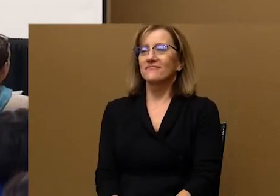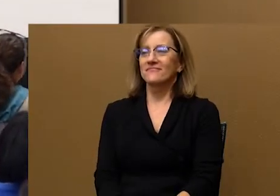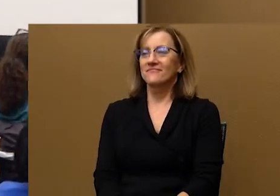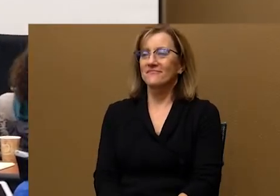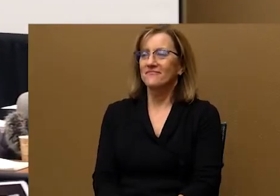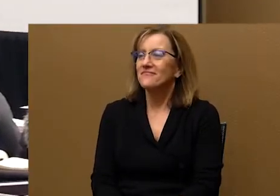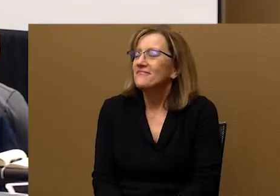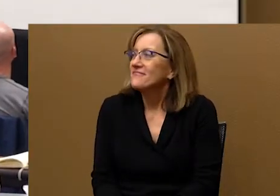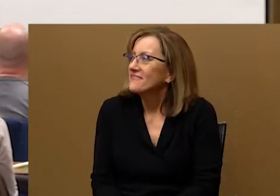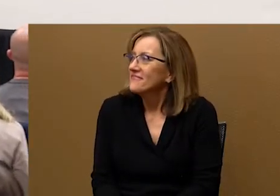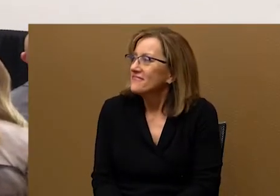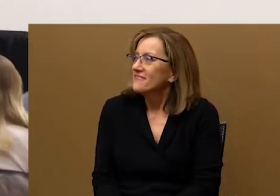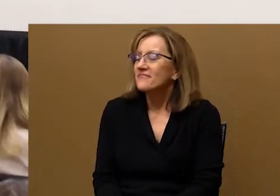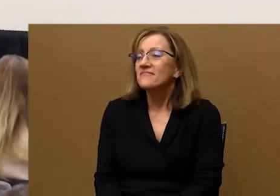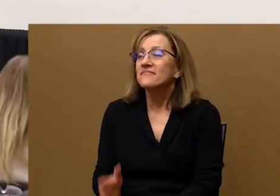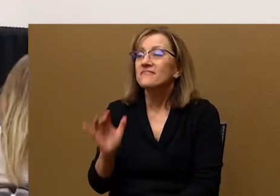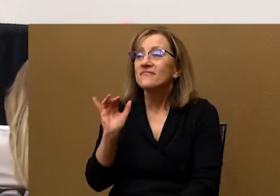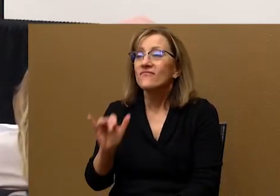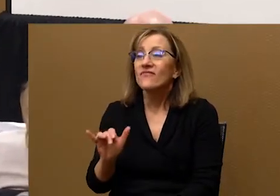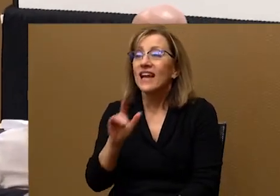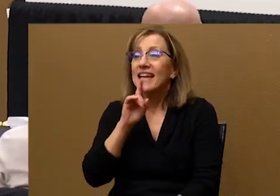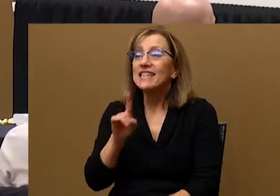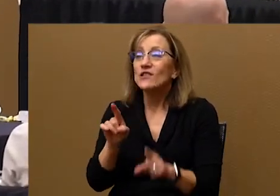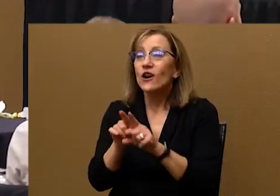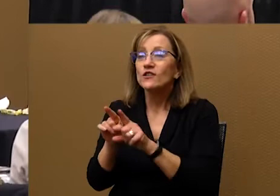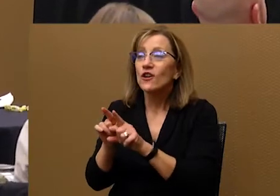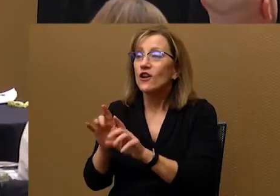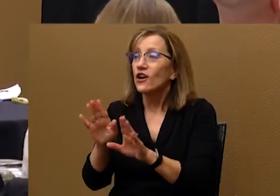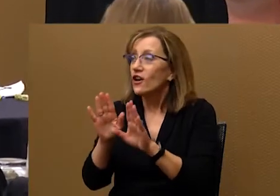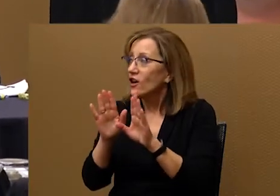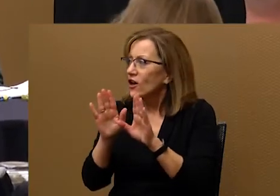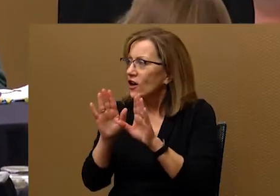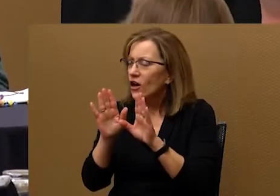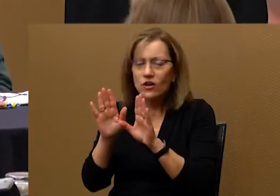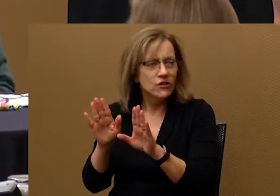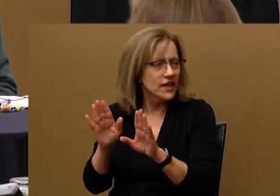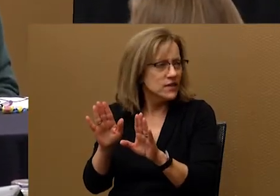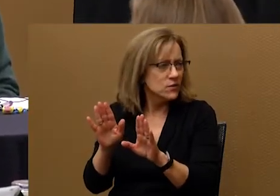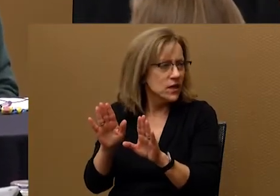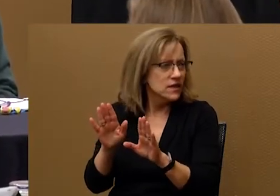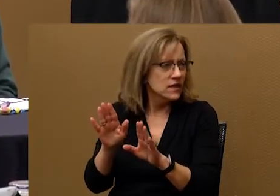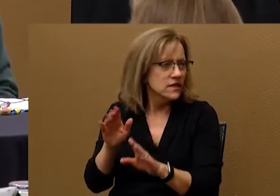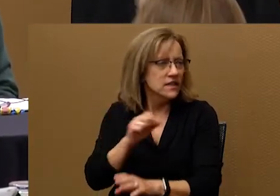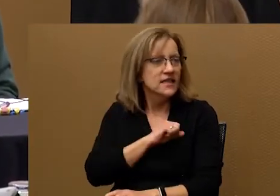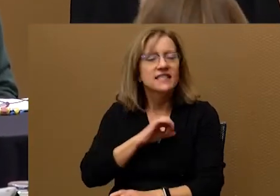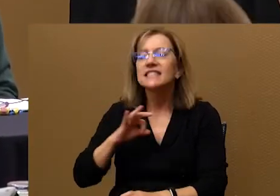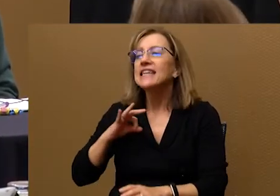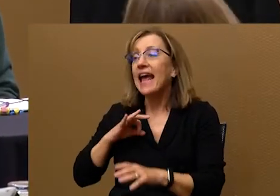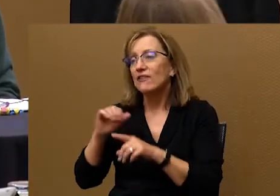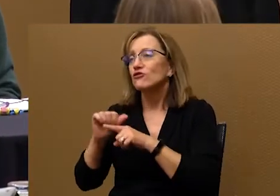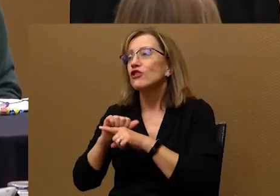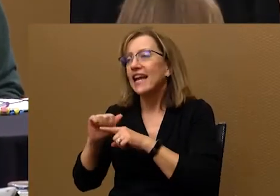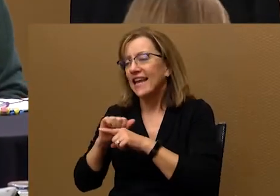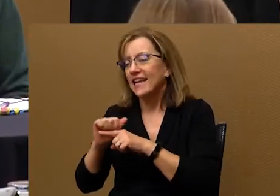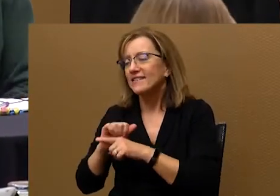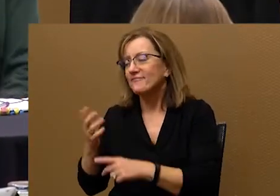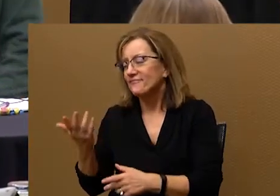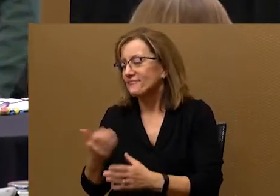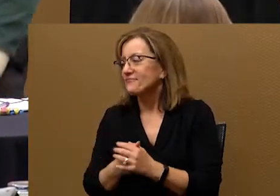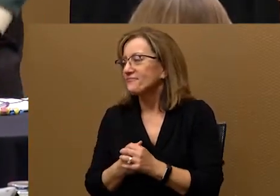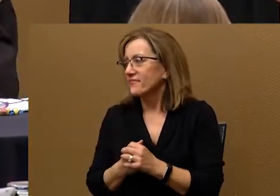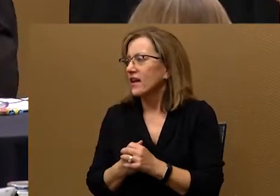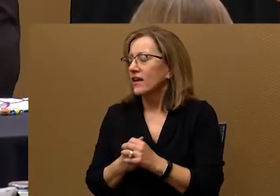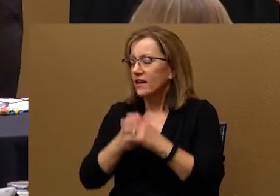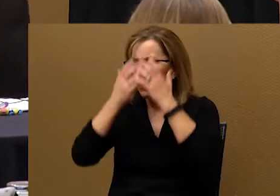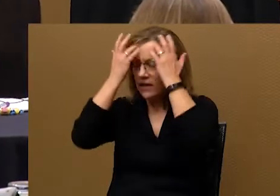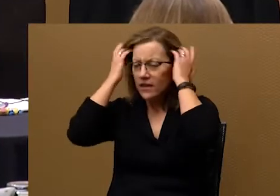By the way, that is also a great staff training clip. So what